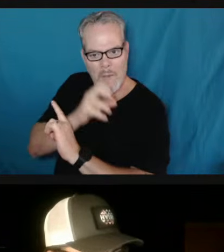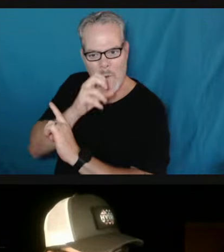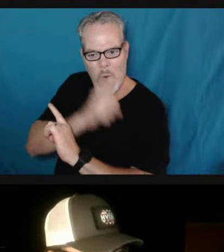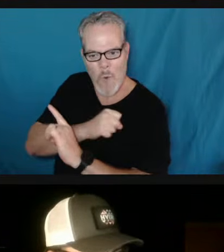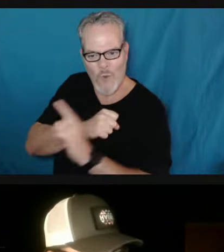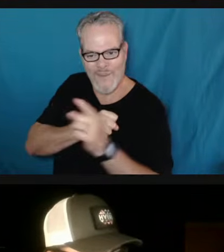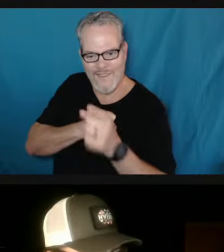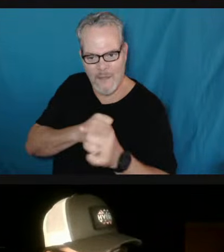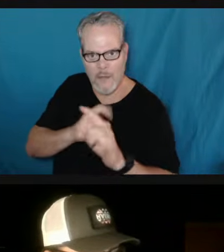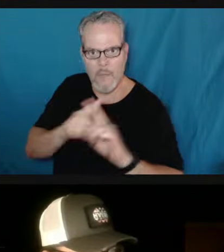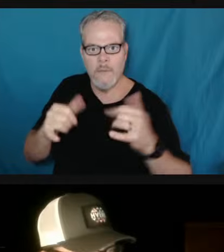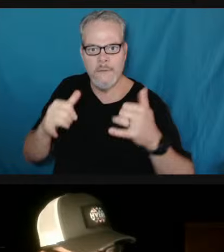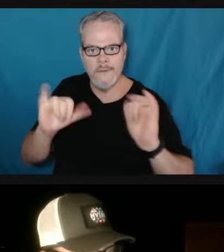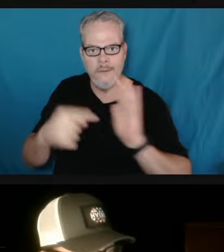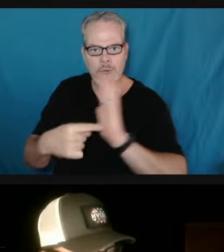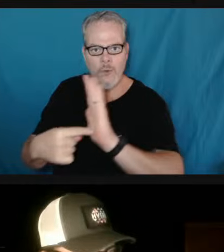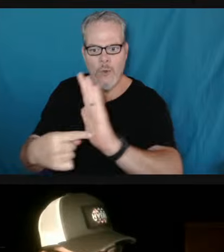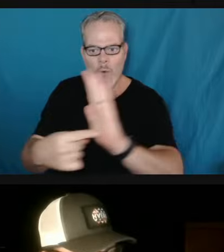crater.